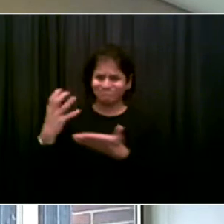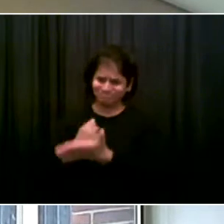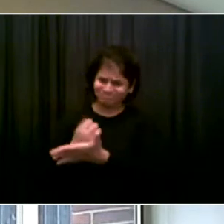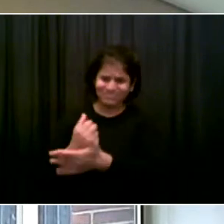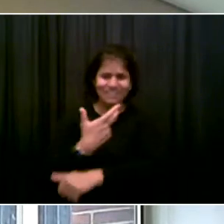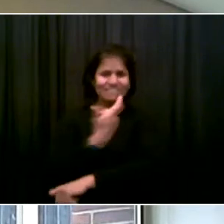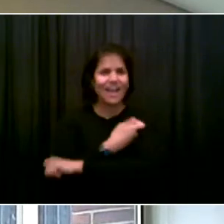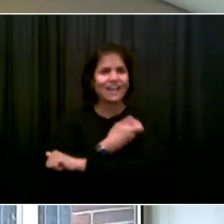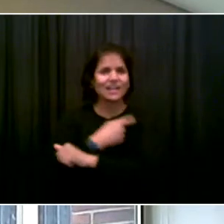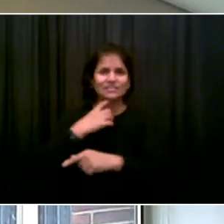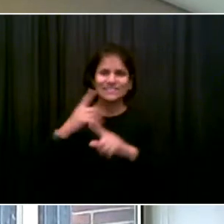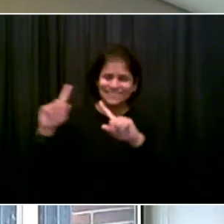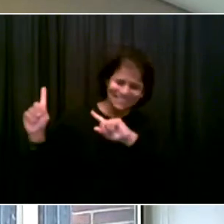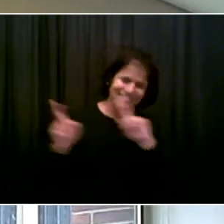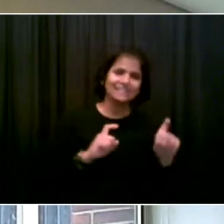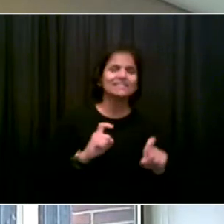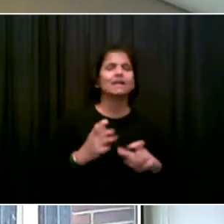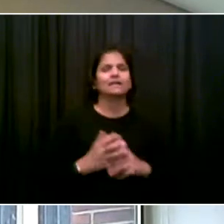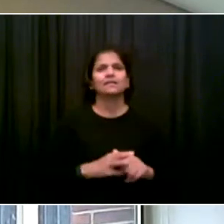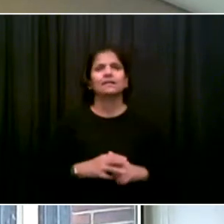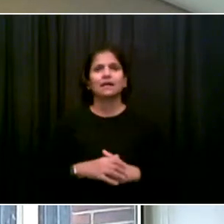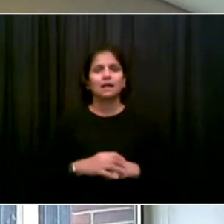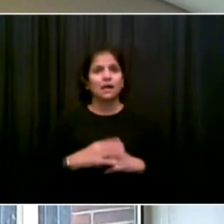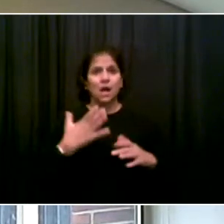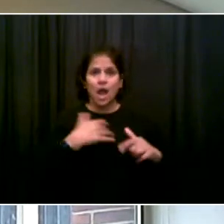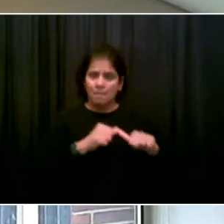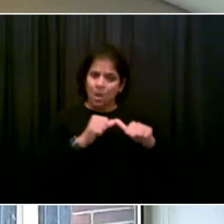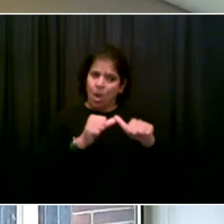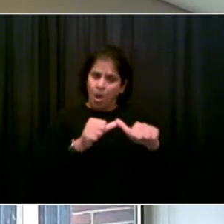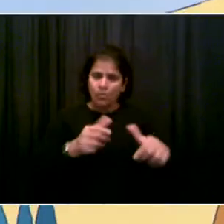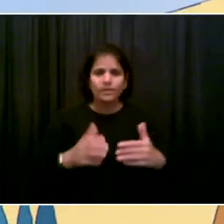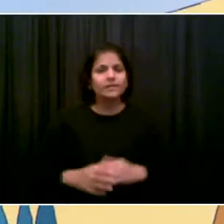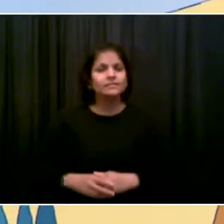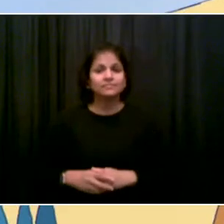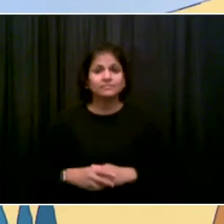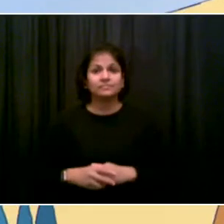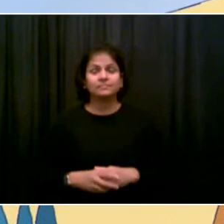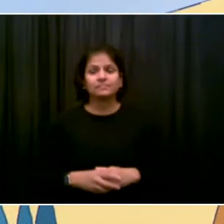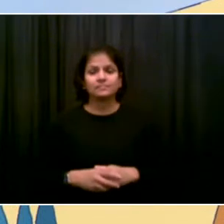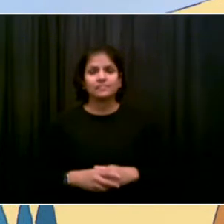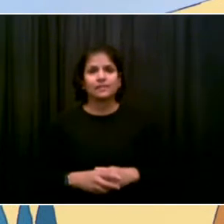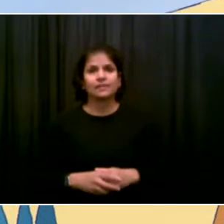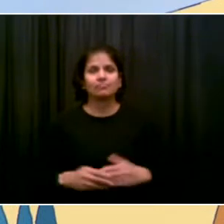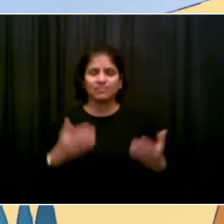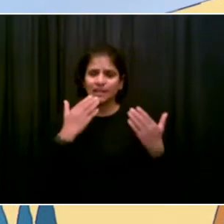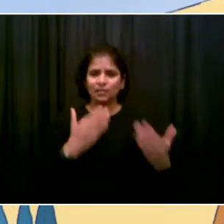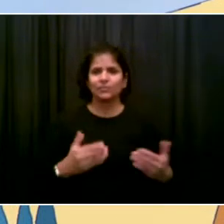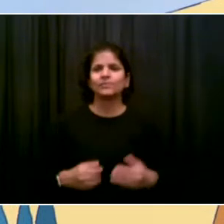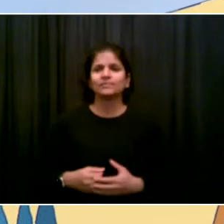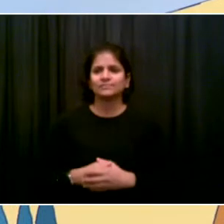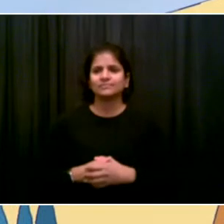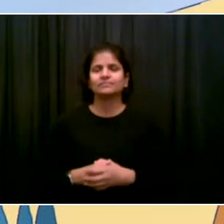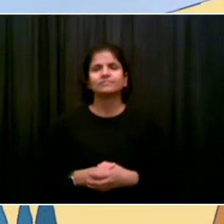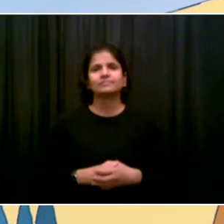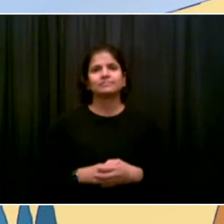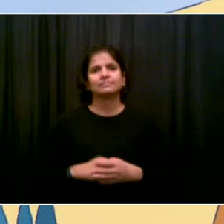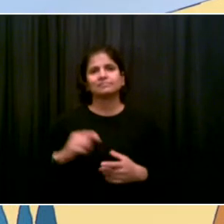else, we're going to continue to do everything else to protect our city to follow that. Thank you so much. Go ahead. Our next question goes to Katie with the